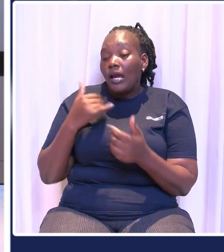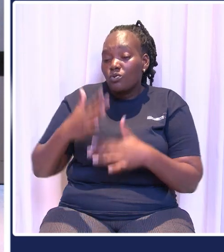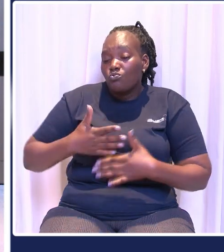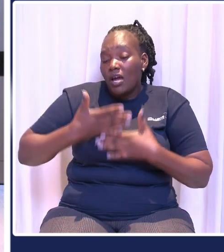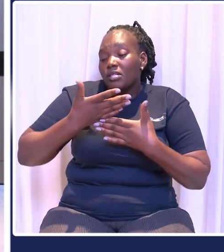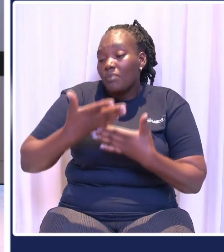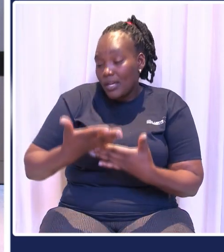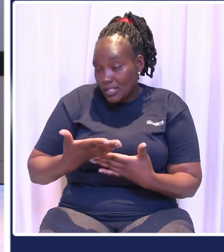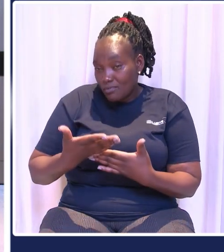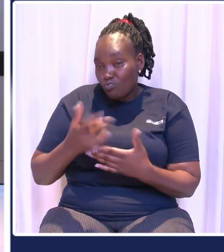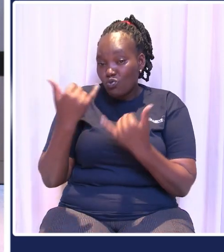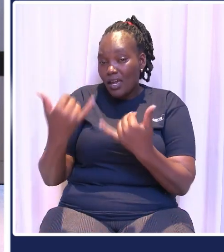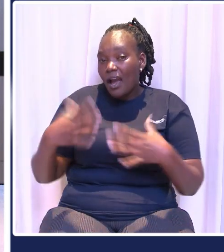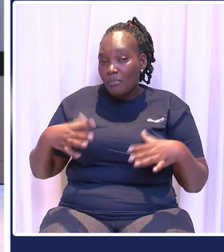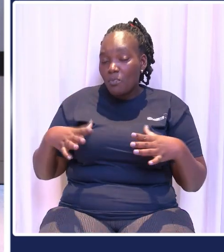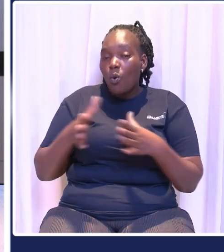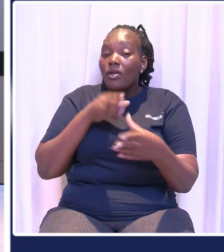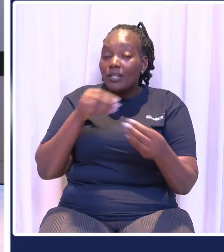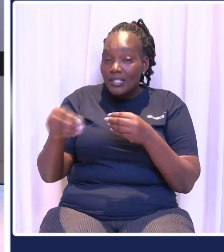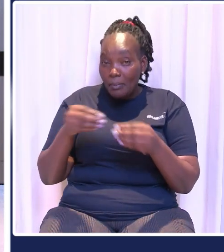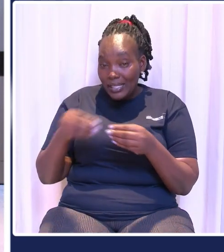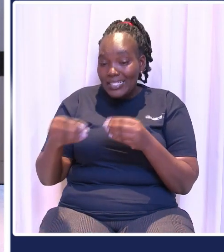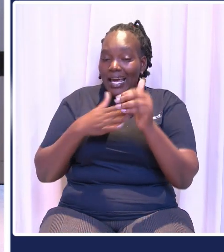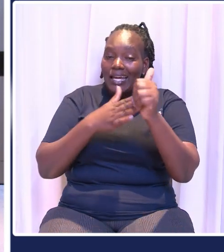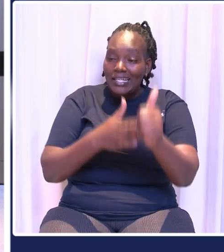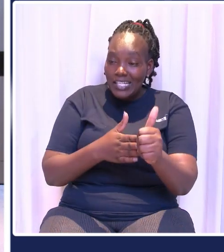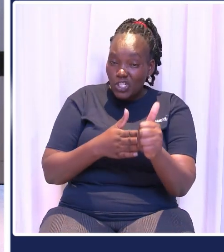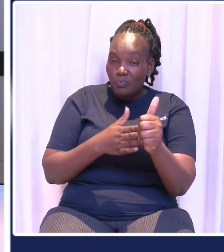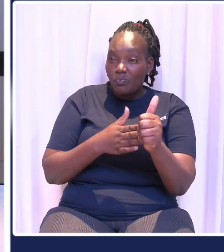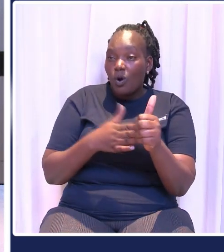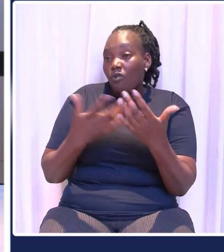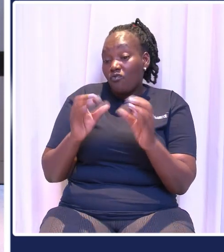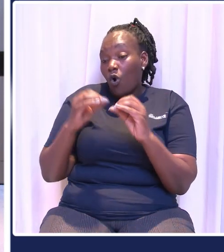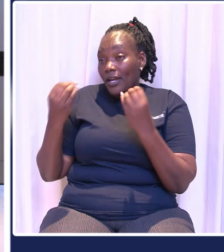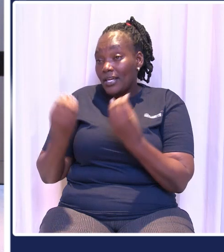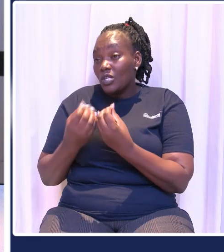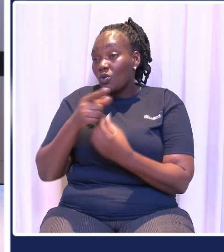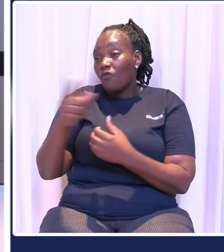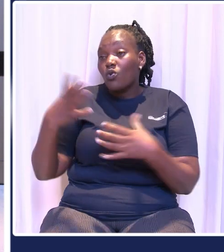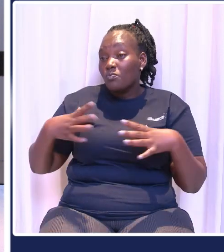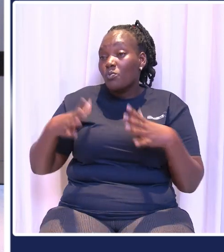express to young people with disabilities and leadership of organizations of persons with